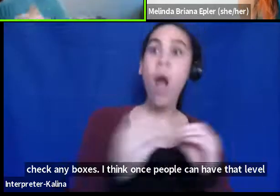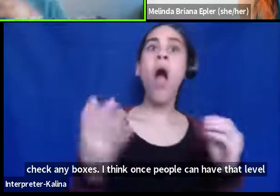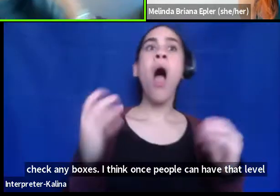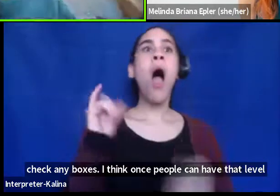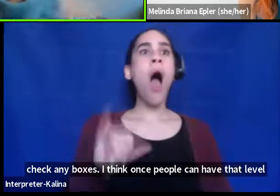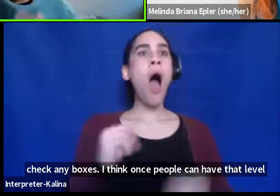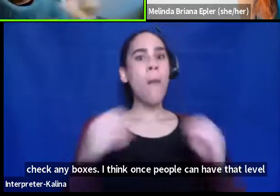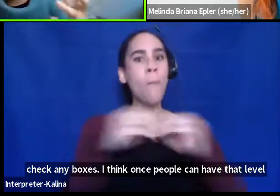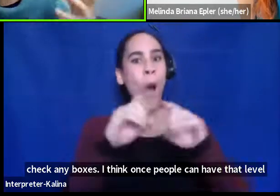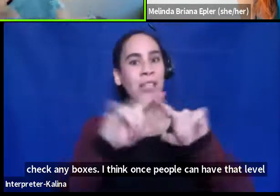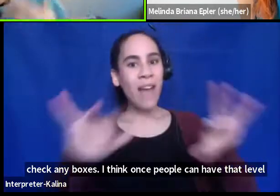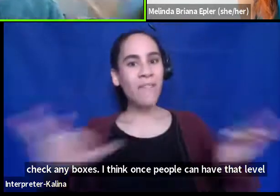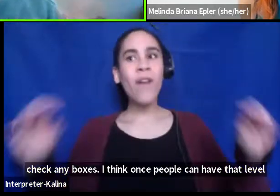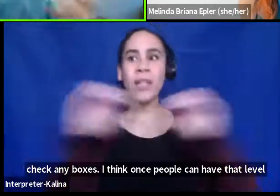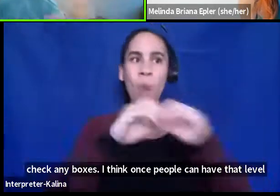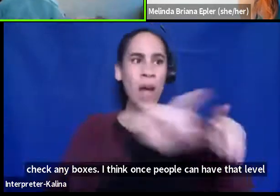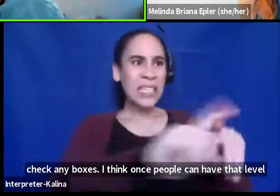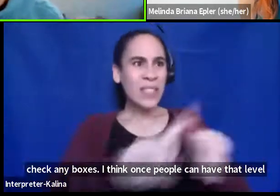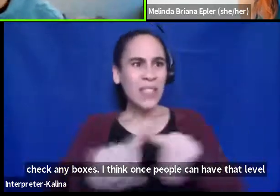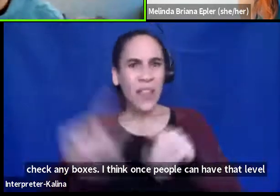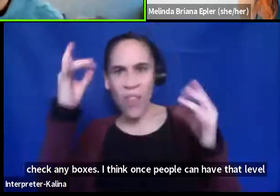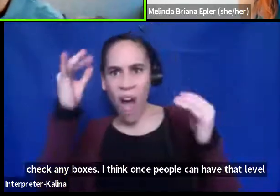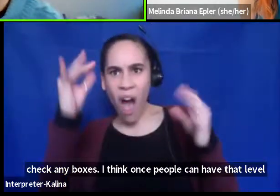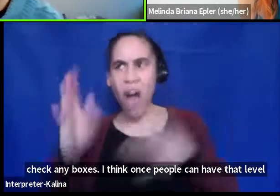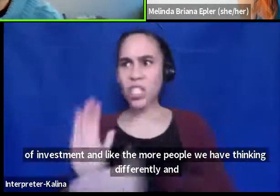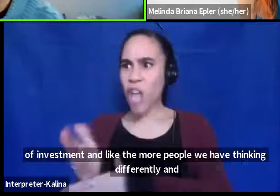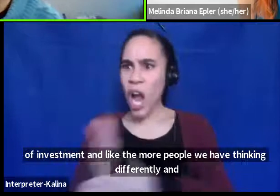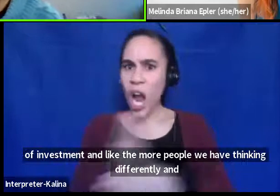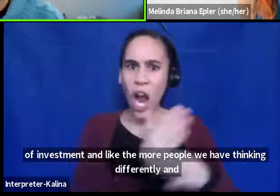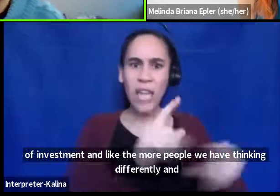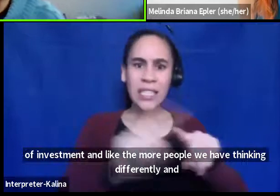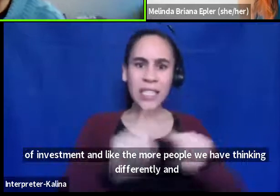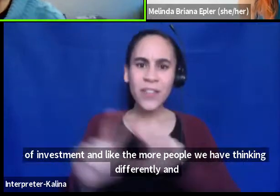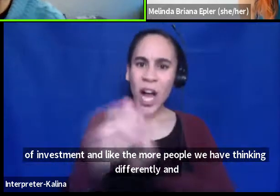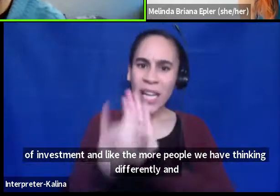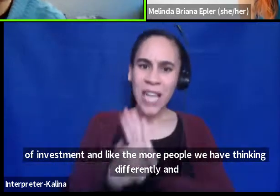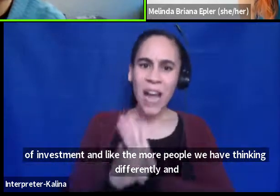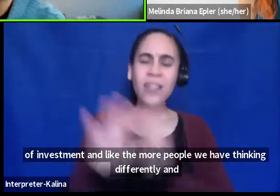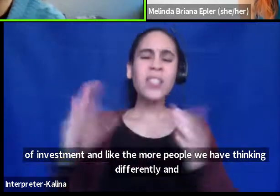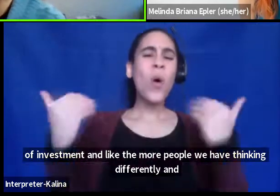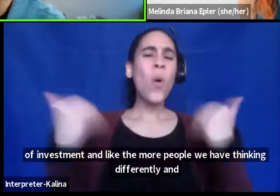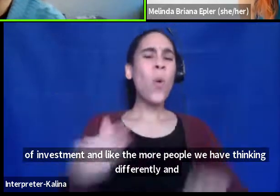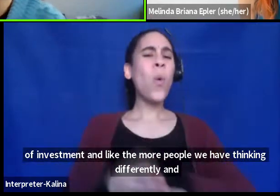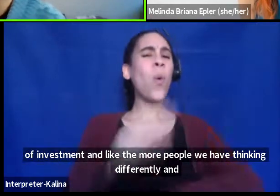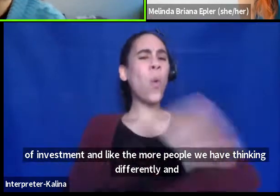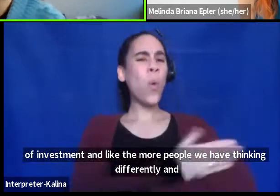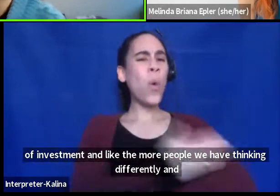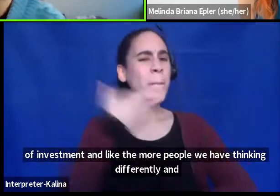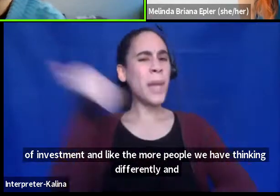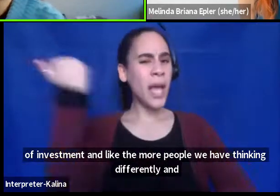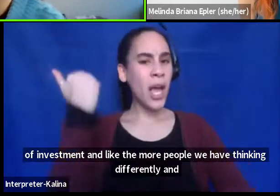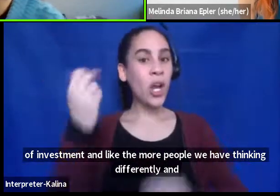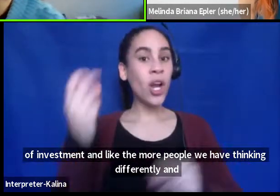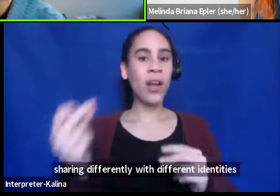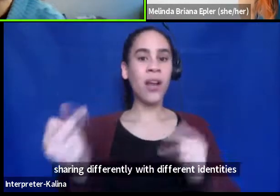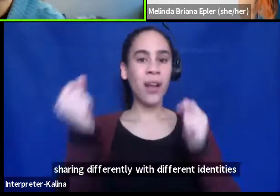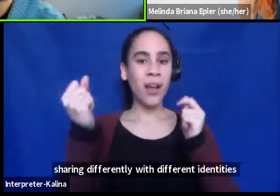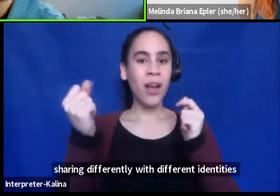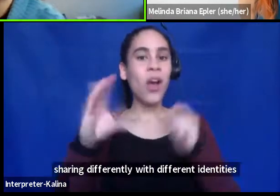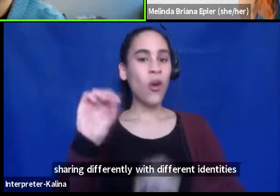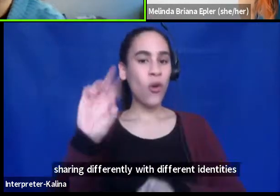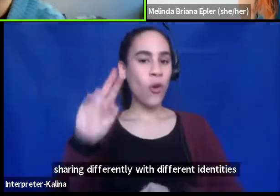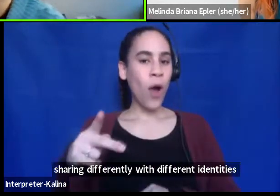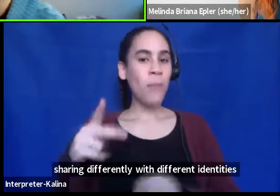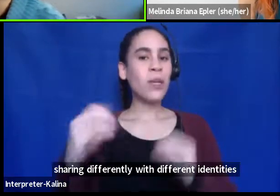thinking differently and sharing differently with different identities, the better. Suddenly corporations get really, really hungry